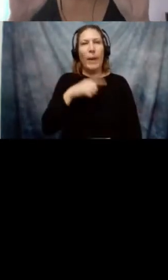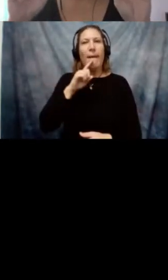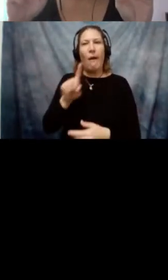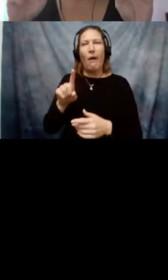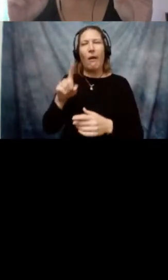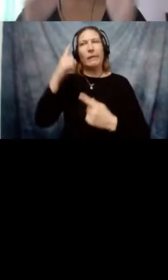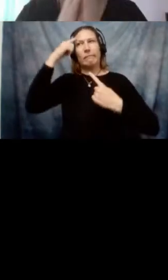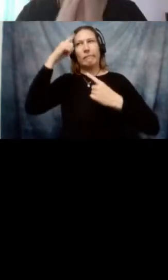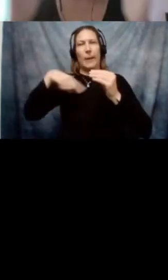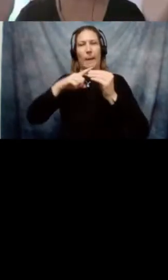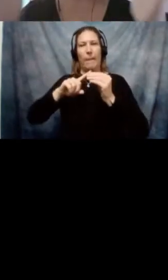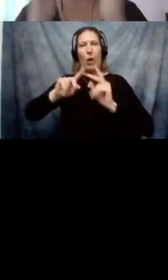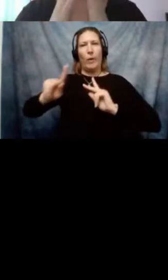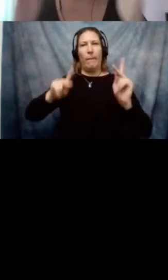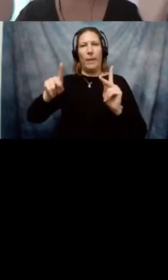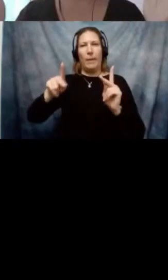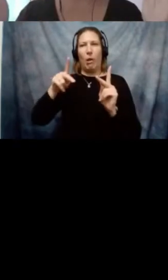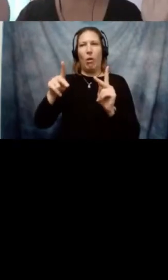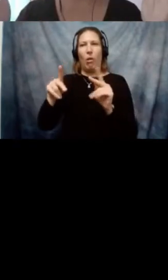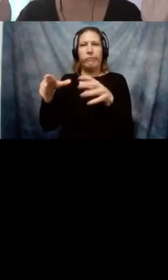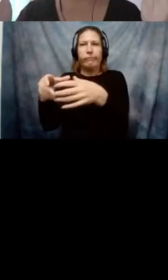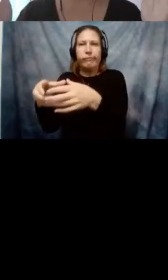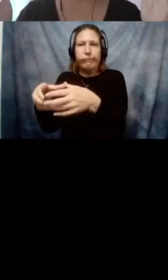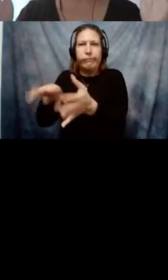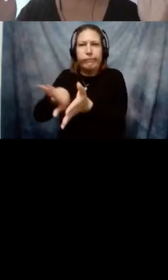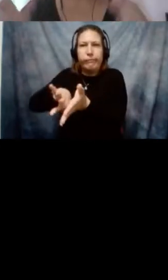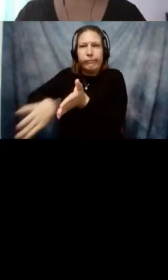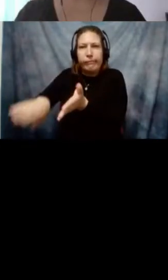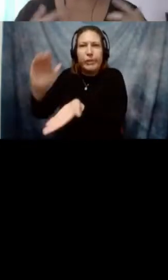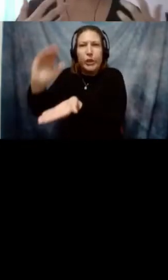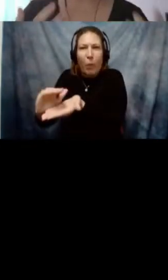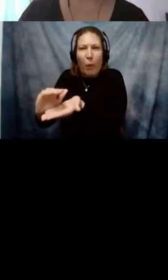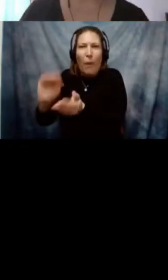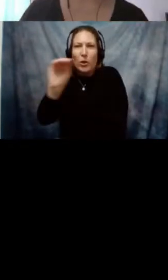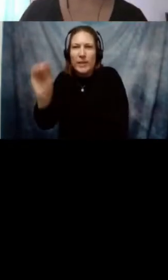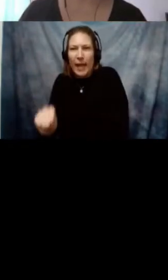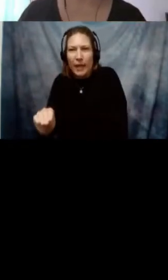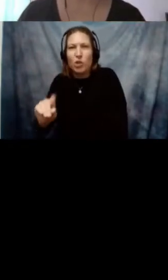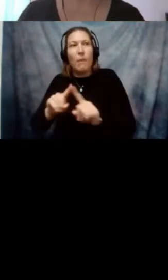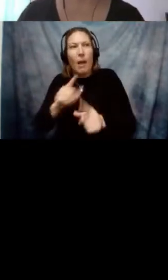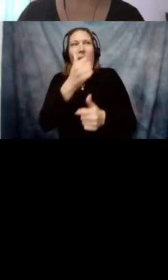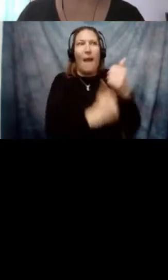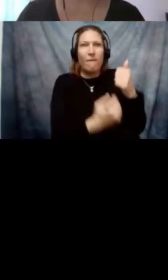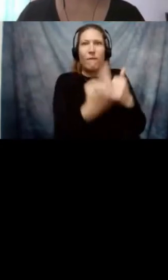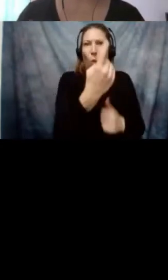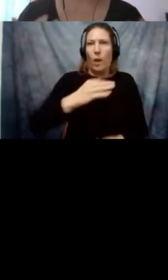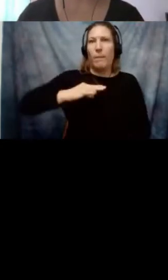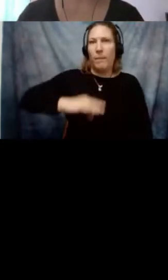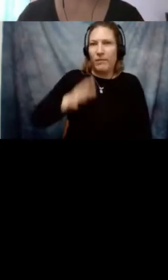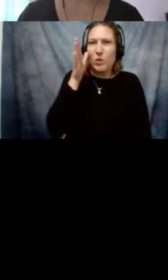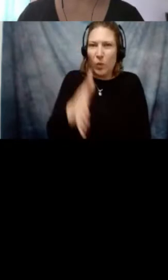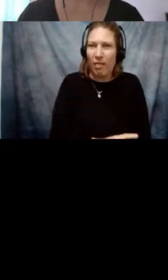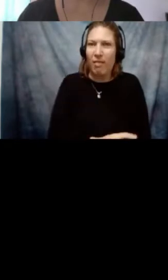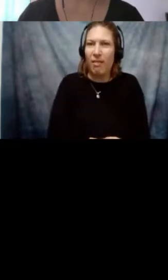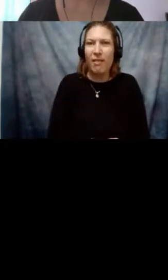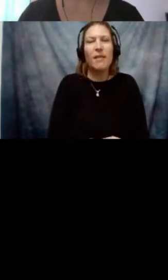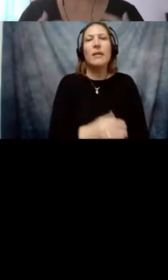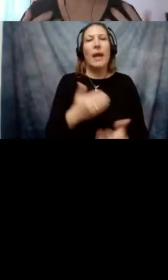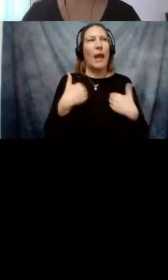margins, everybody else in the middle benefits. So we have greater access to presentation content, there's